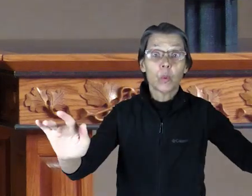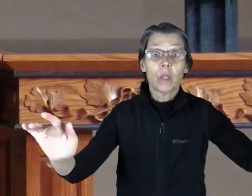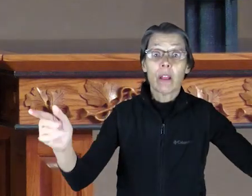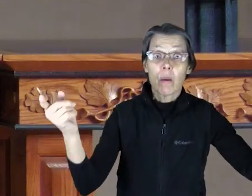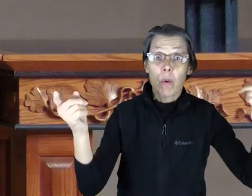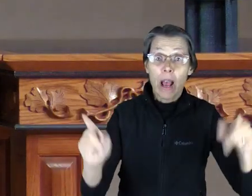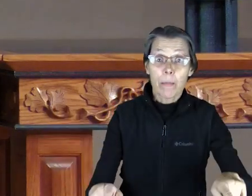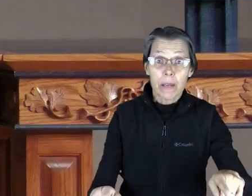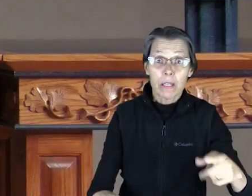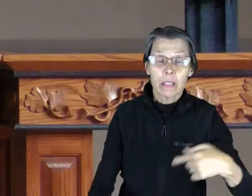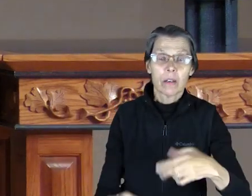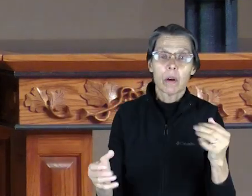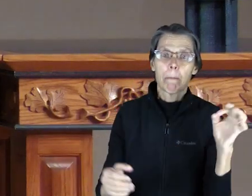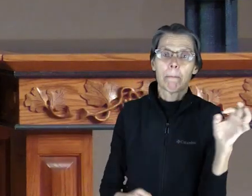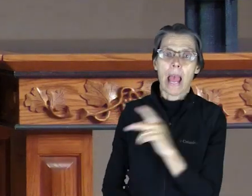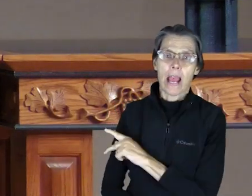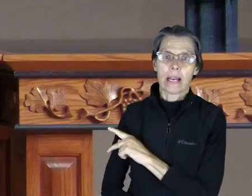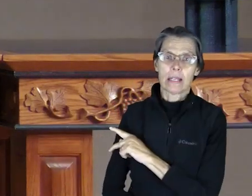well.